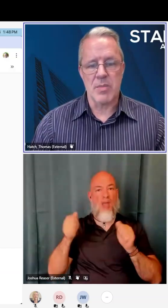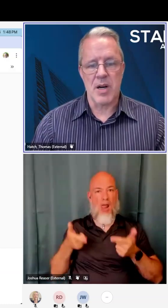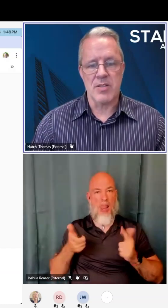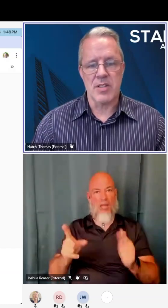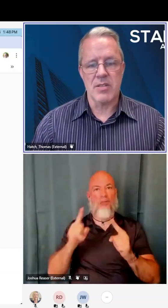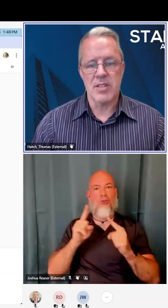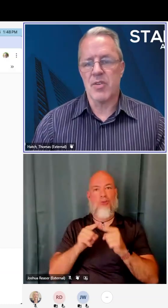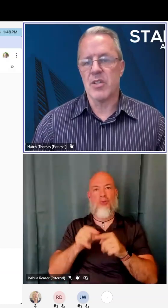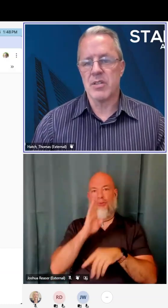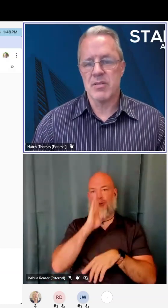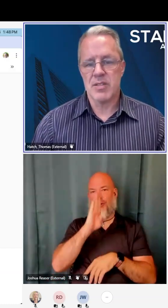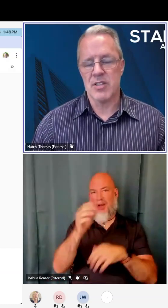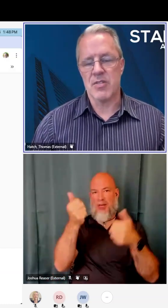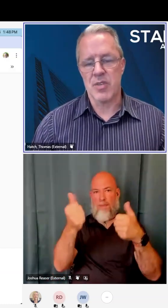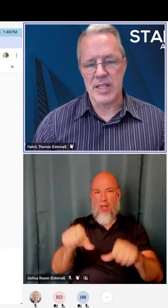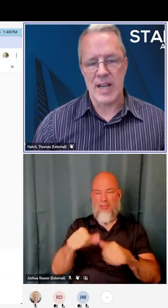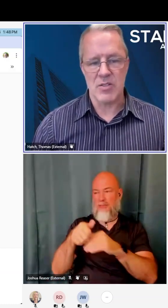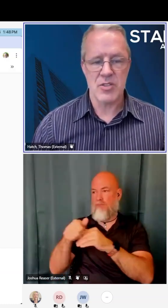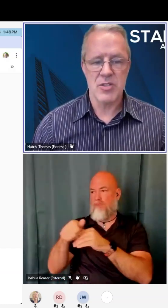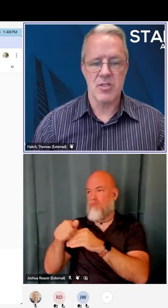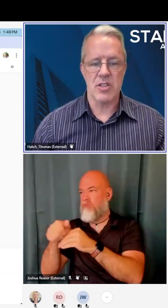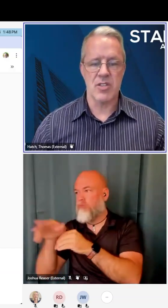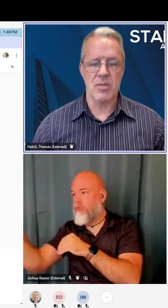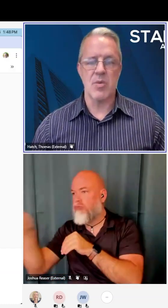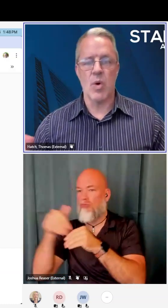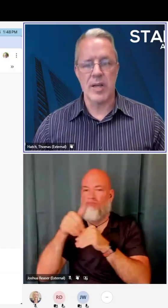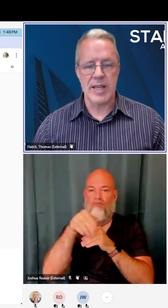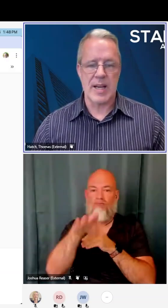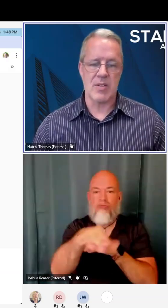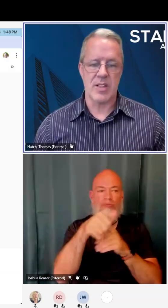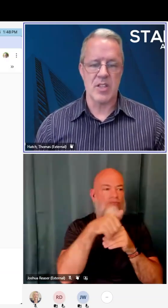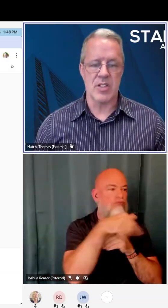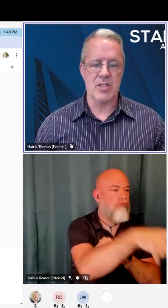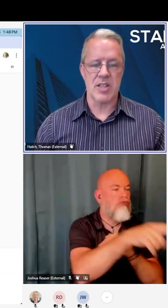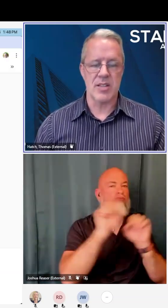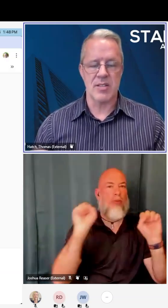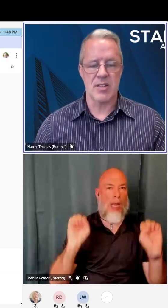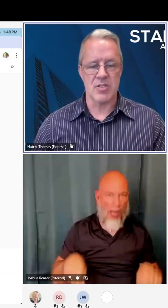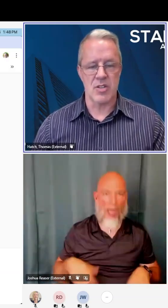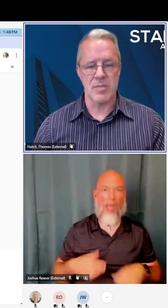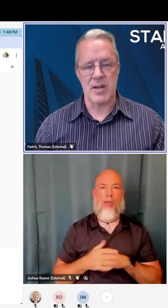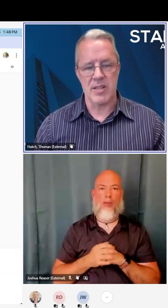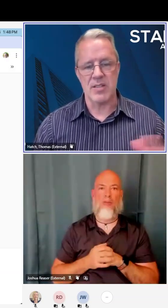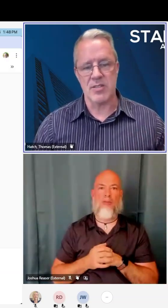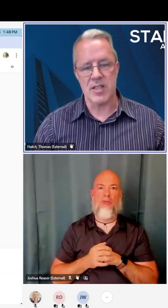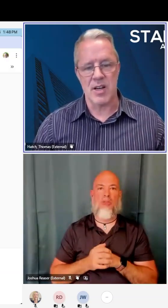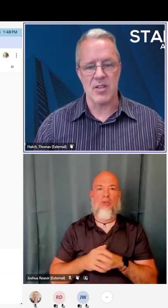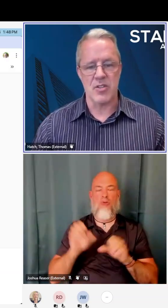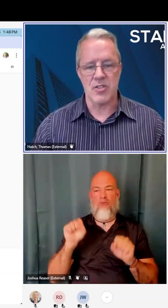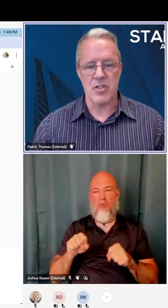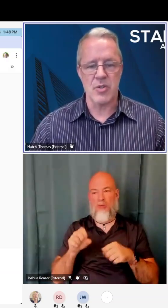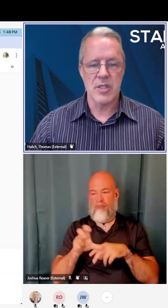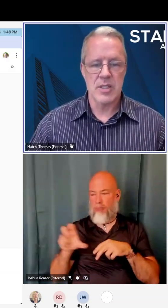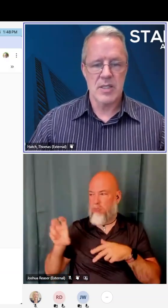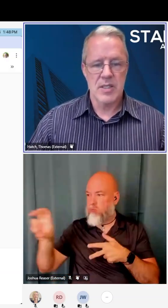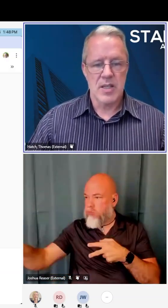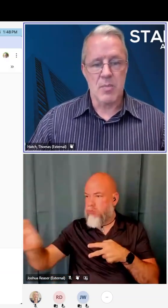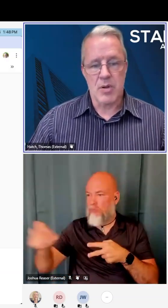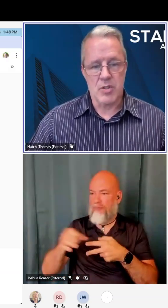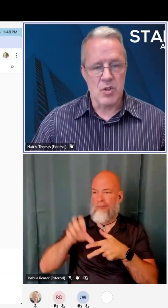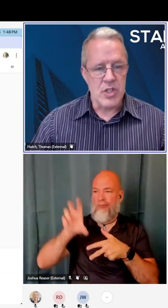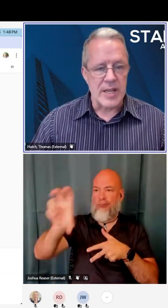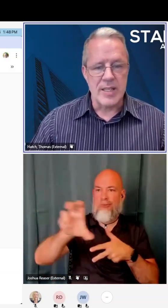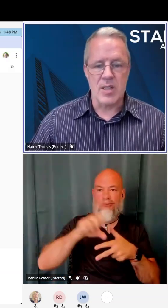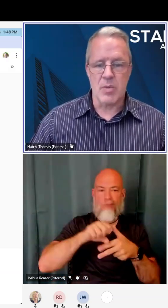payroll direct deposit to different accounts. So this could be one account, and then you could send a certain amount and then send others to